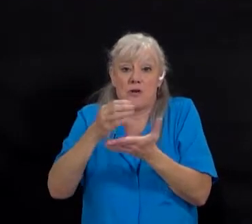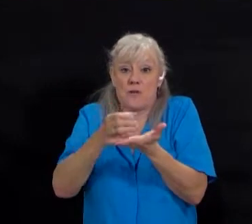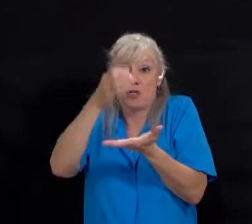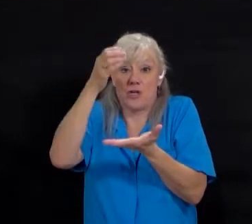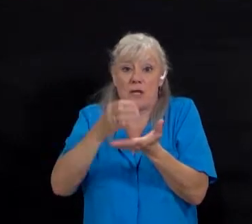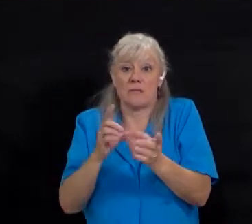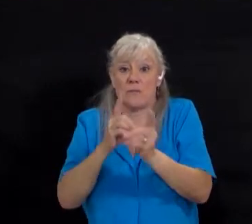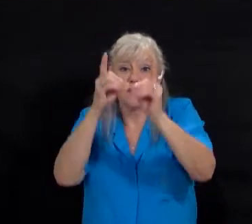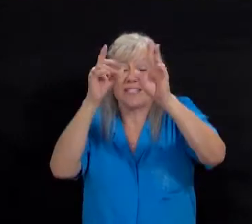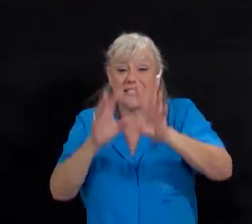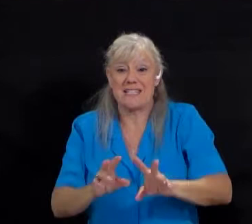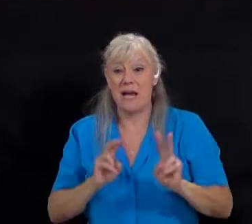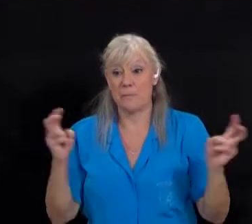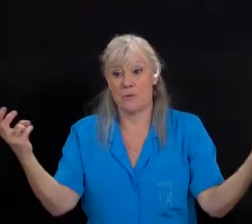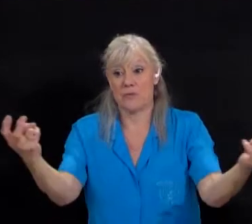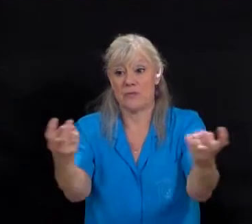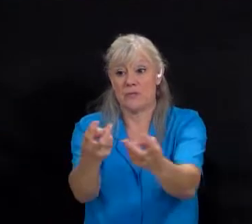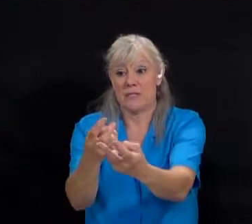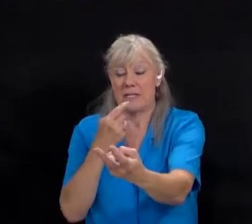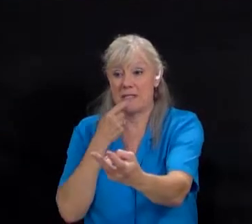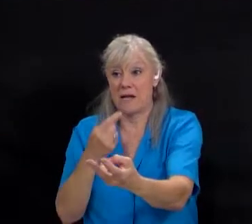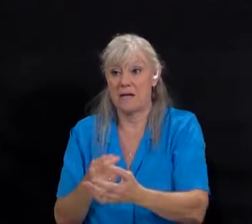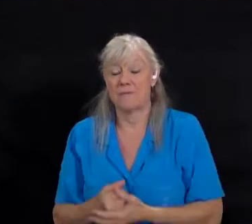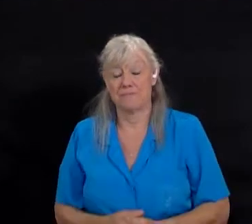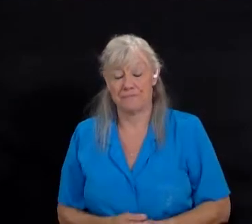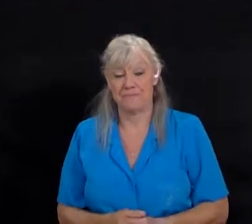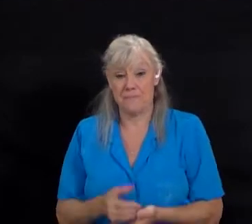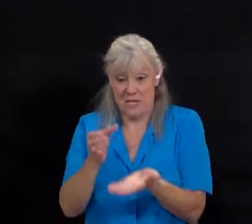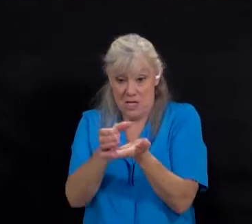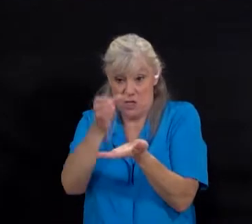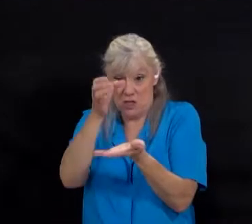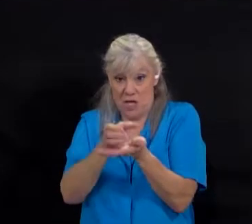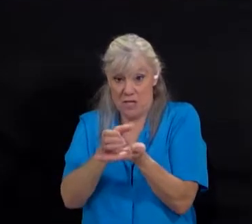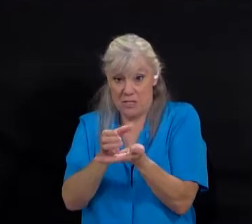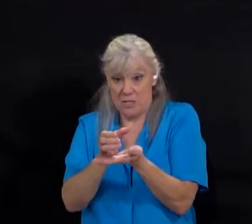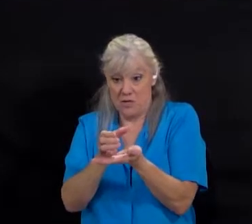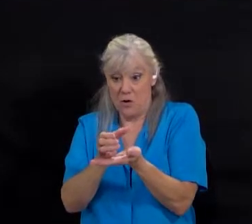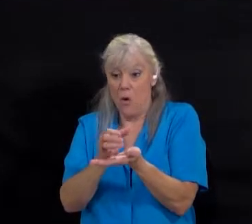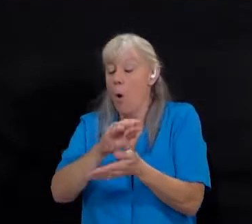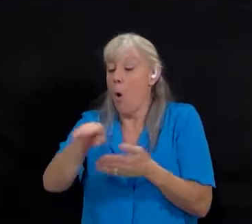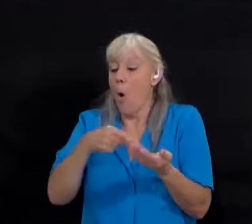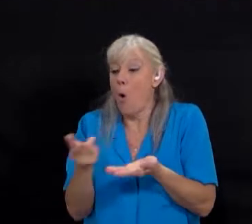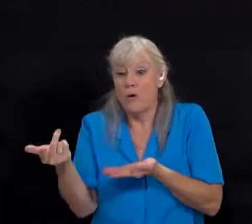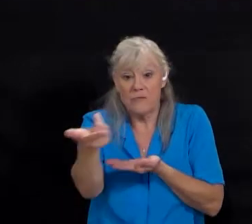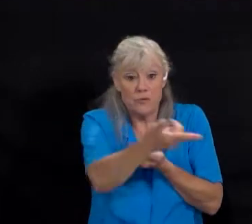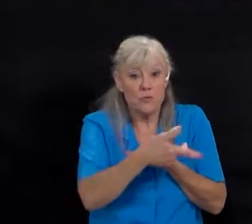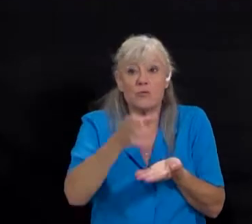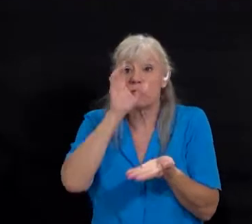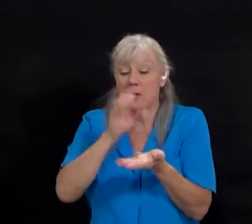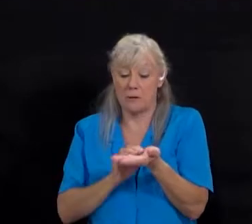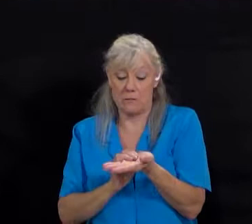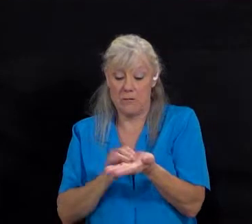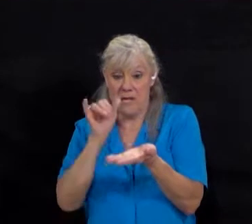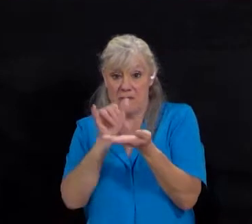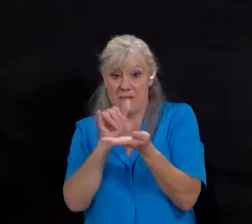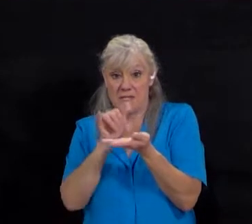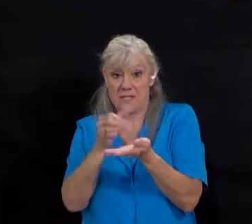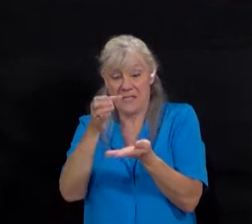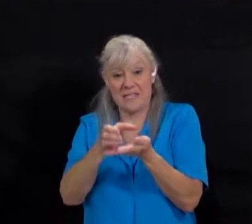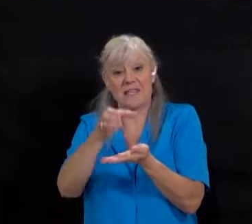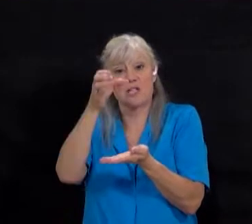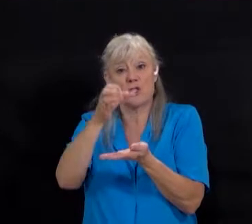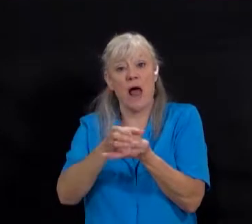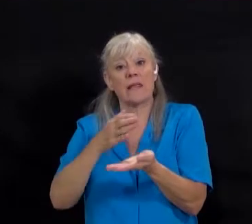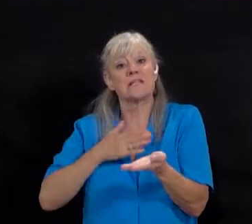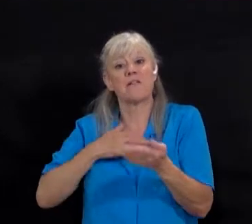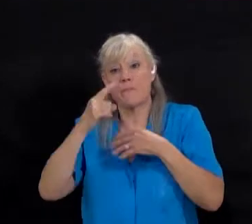his disciples, saying, "Take this, all of you, and drink from it, for this is the chalice of my